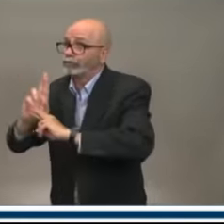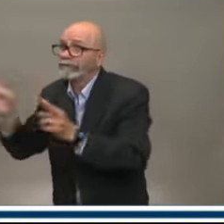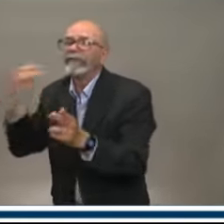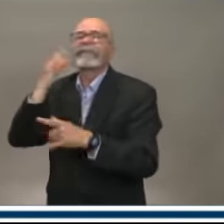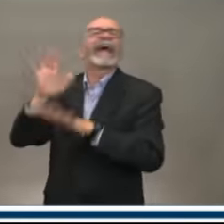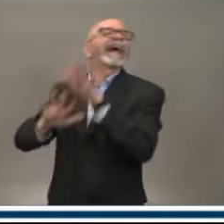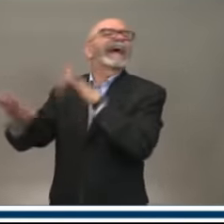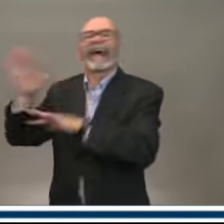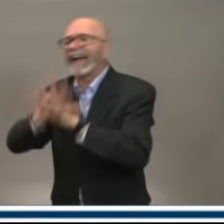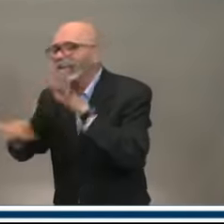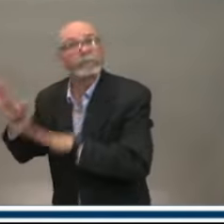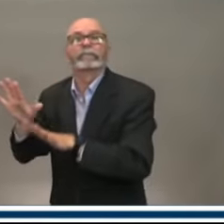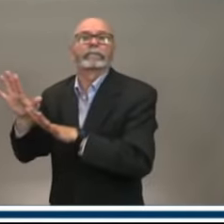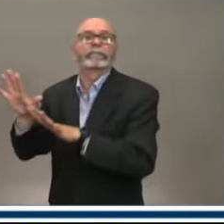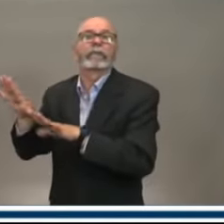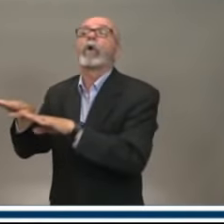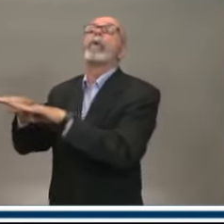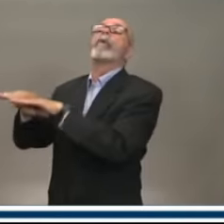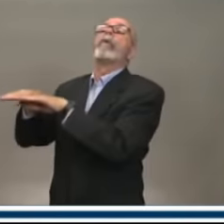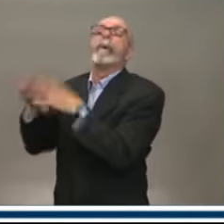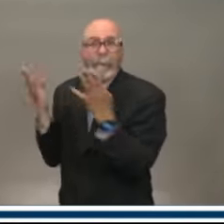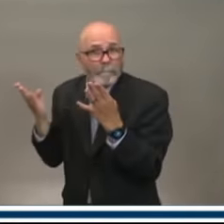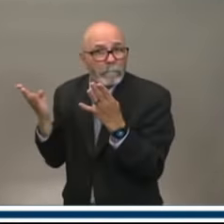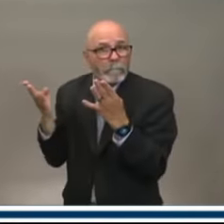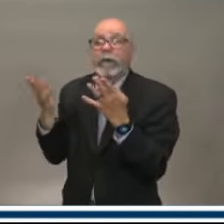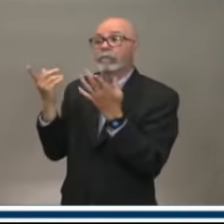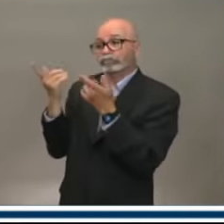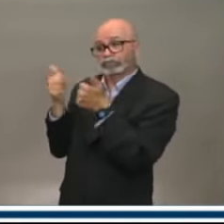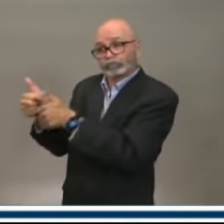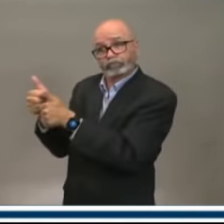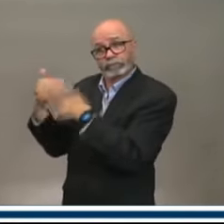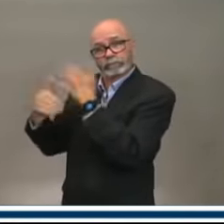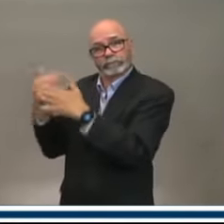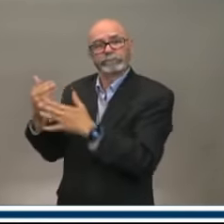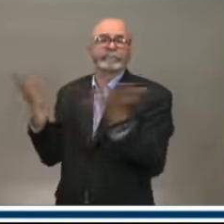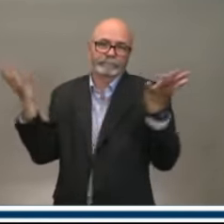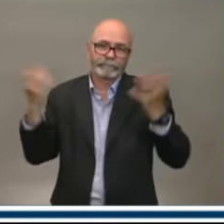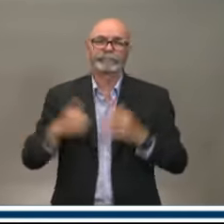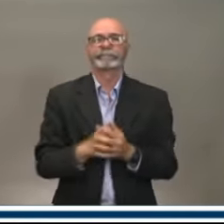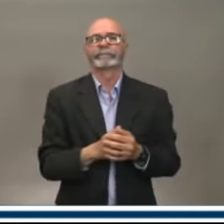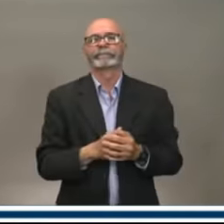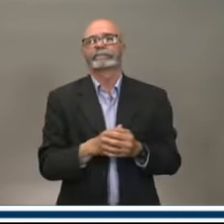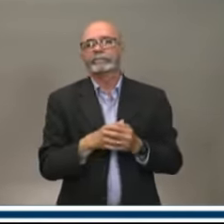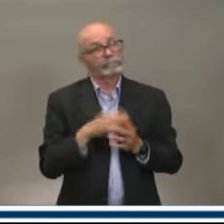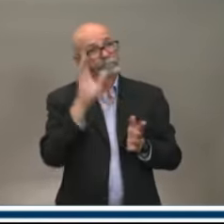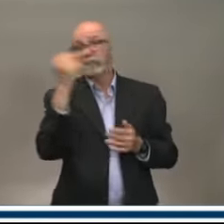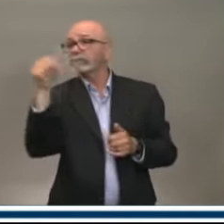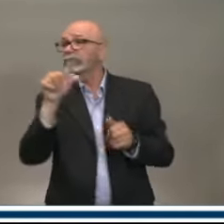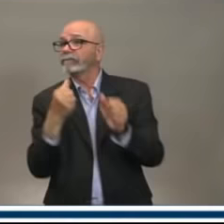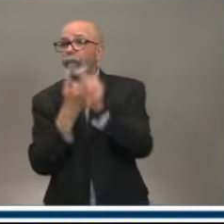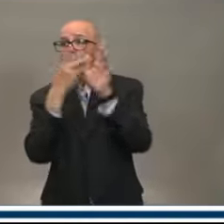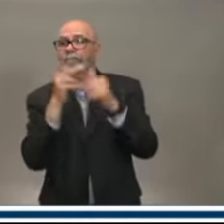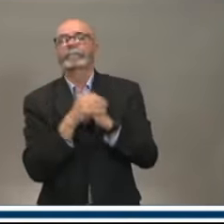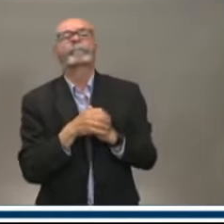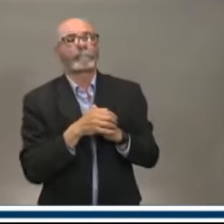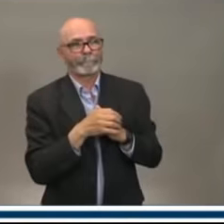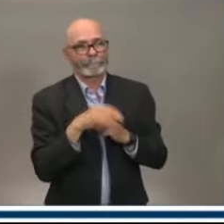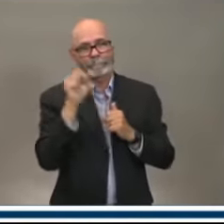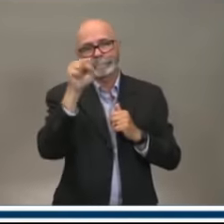time when we open it up. Natasha, do you have a follow-up? I do, thank you. I'm